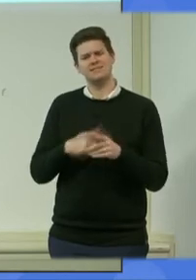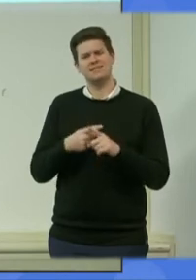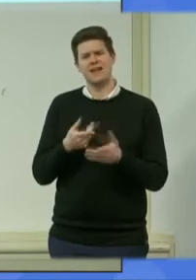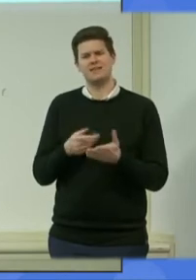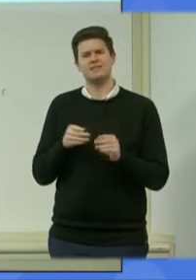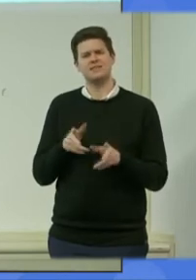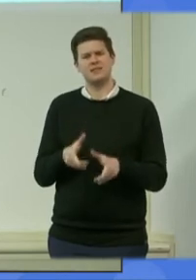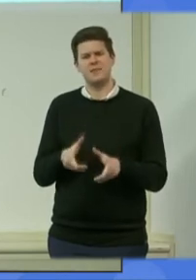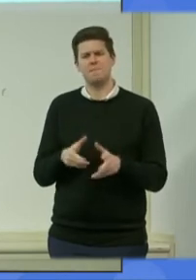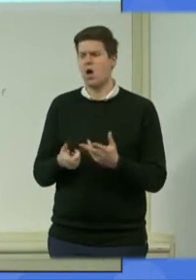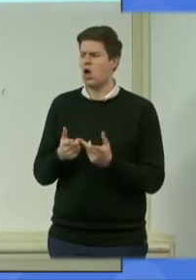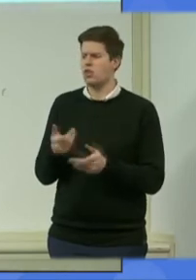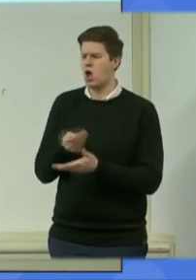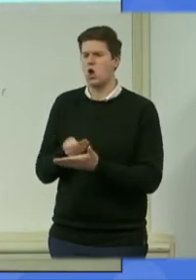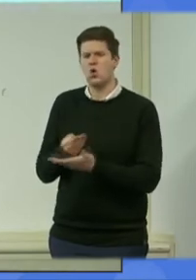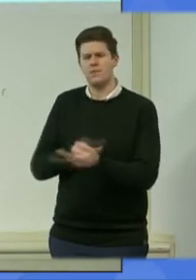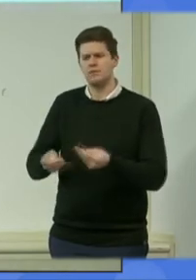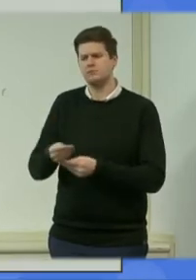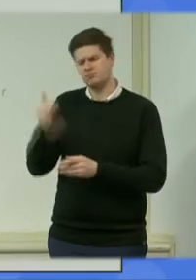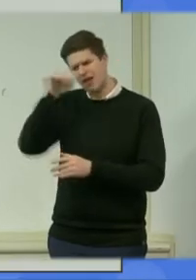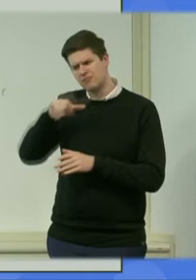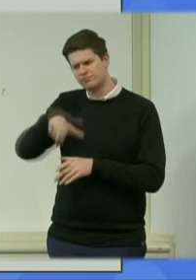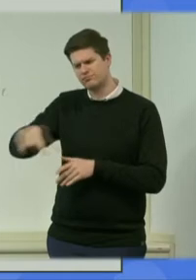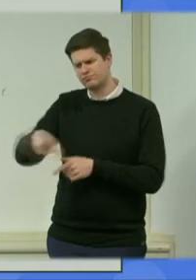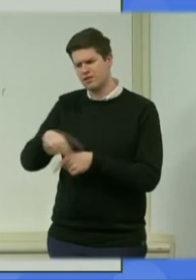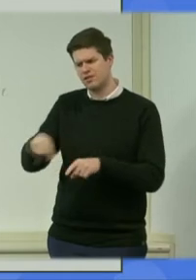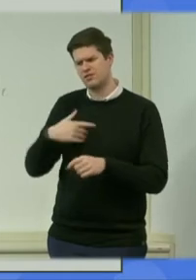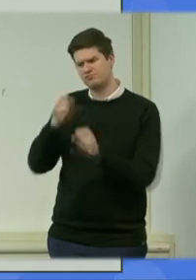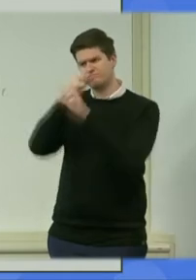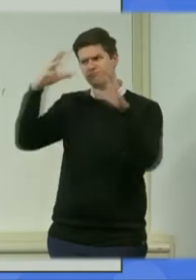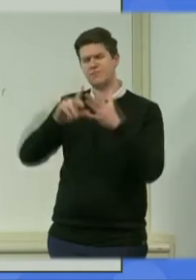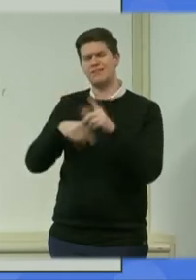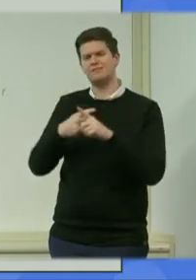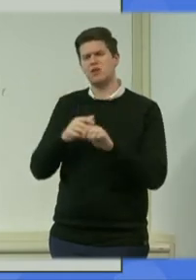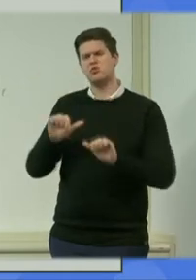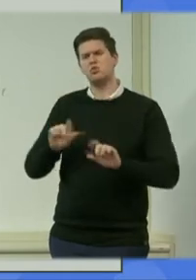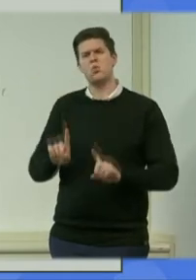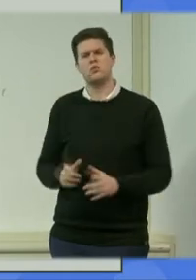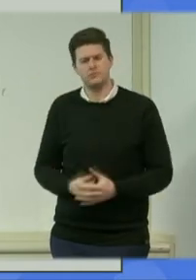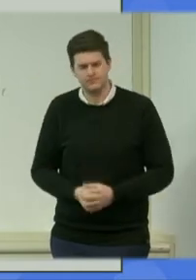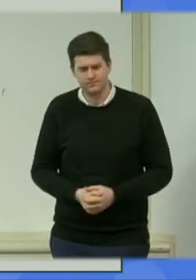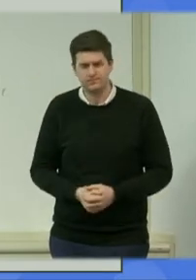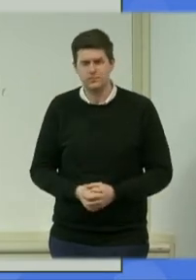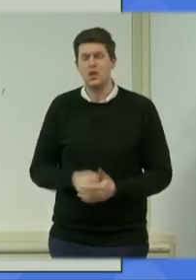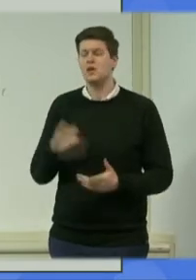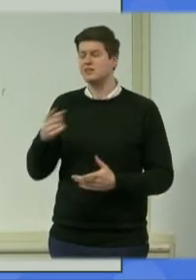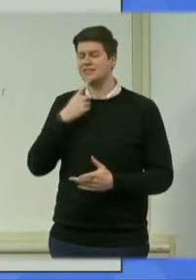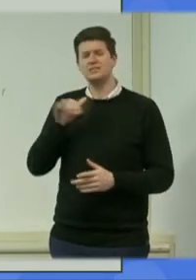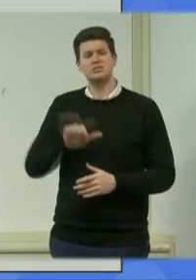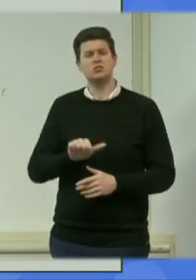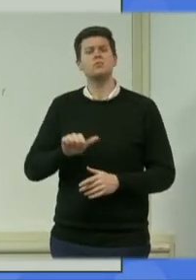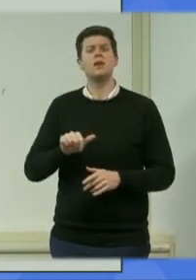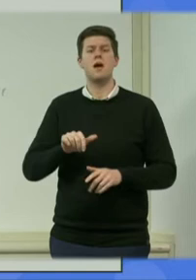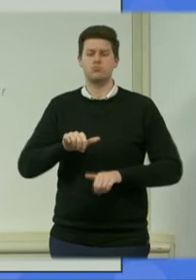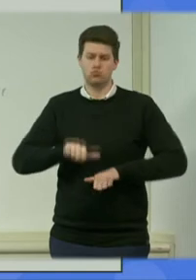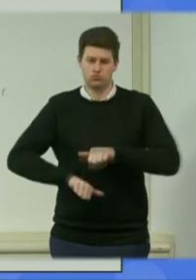like. And he said it should be a progressive, neutral tax system. Now, what does that mean?